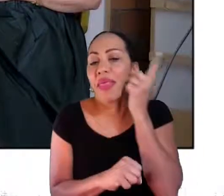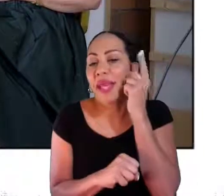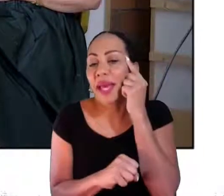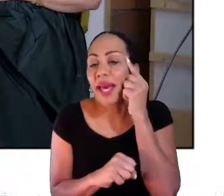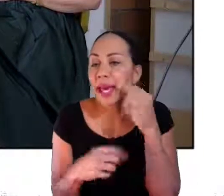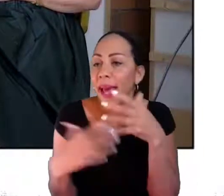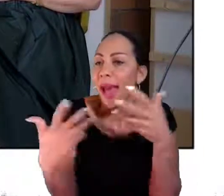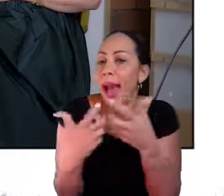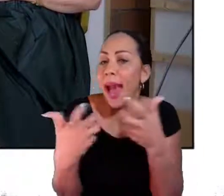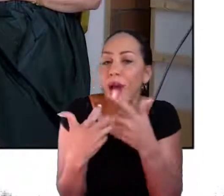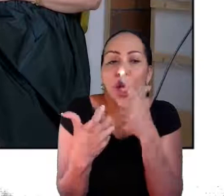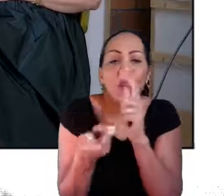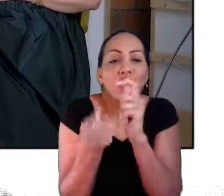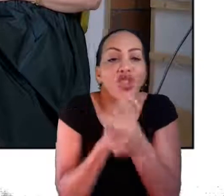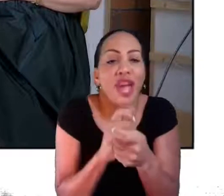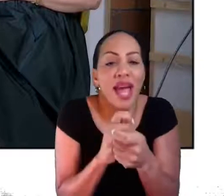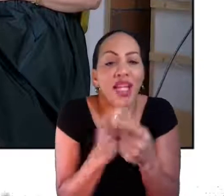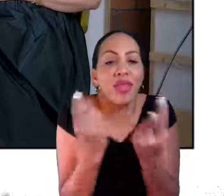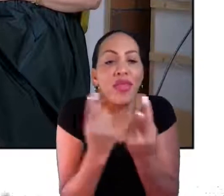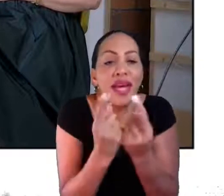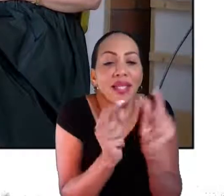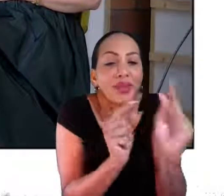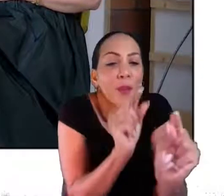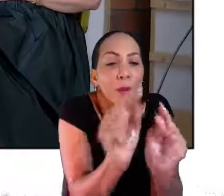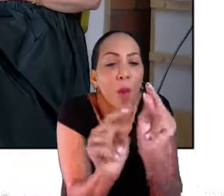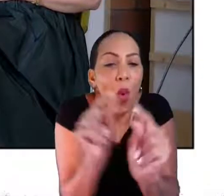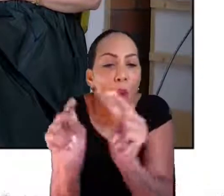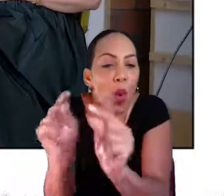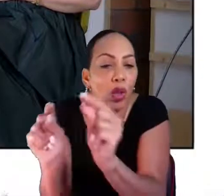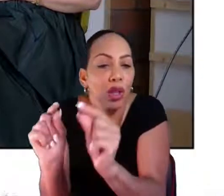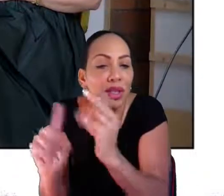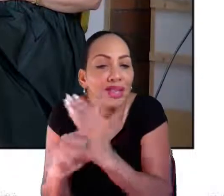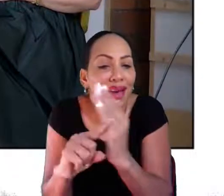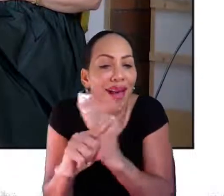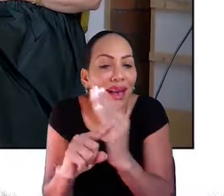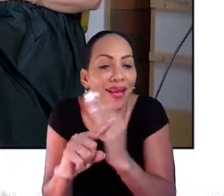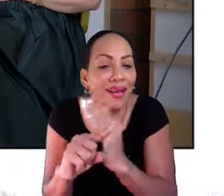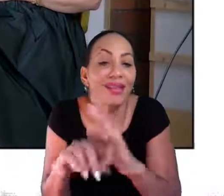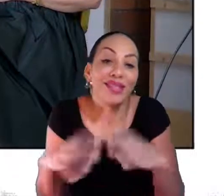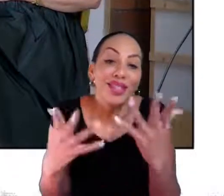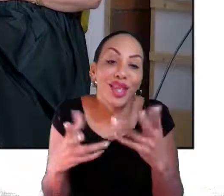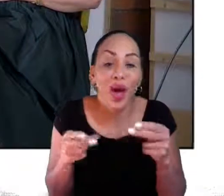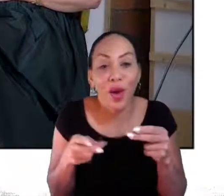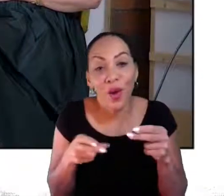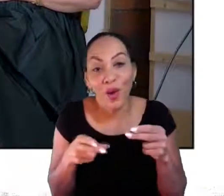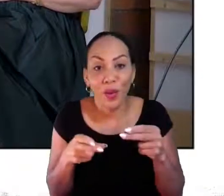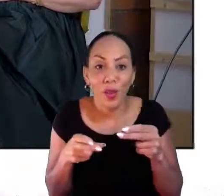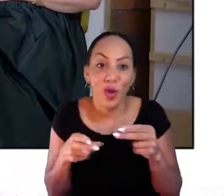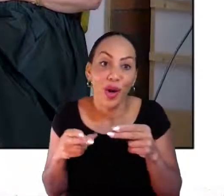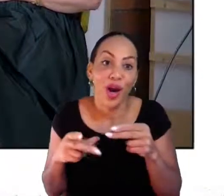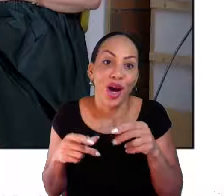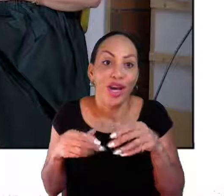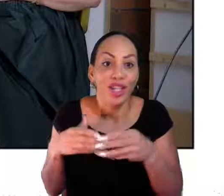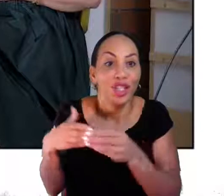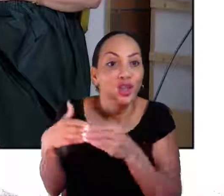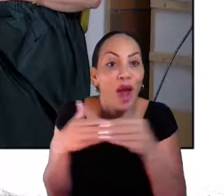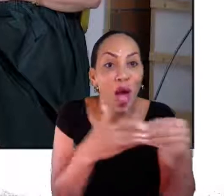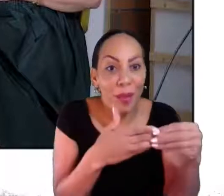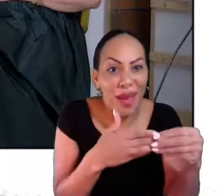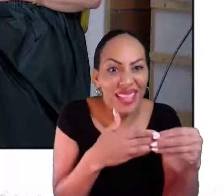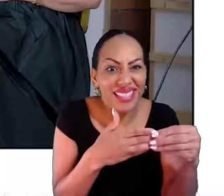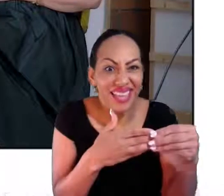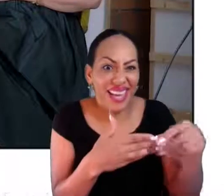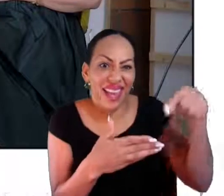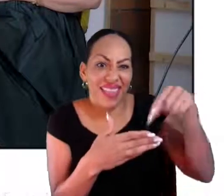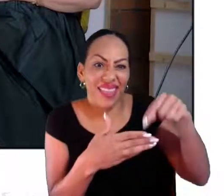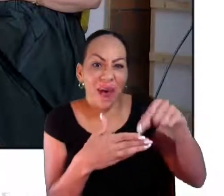a space, which is where I think Trailblazer was a real success. So Trailblazer was a really reflective and really responsive funding call